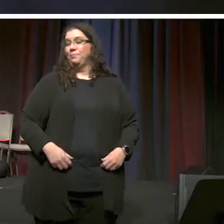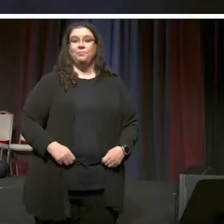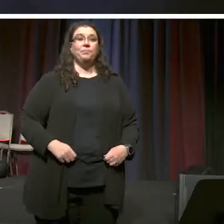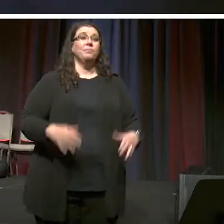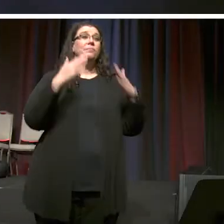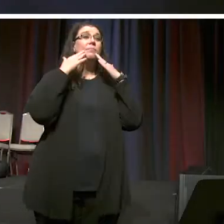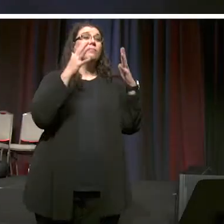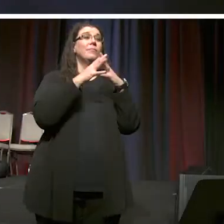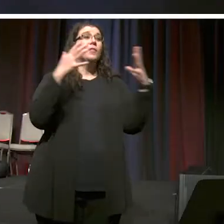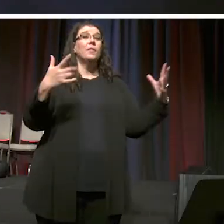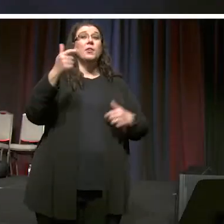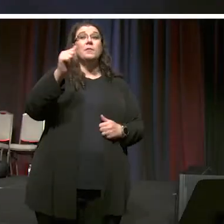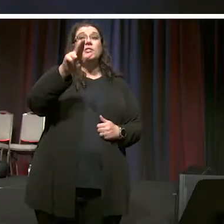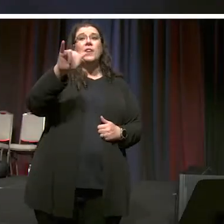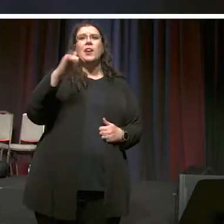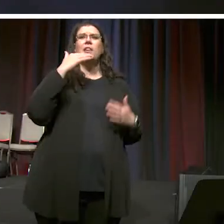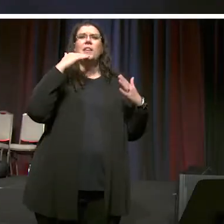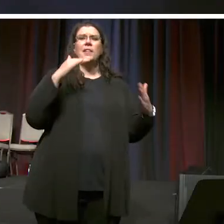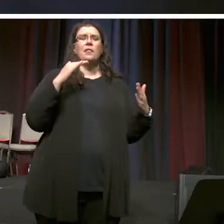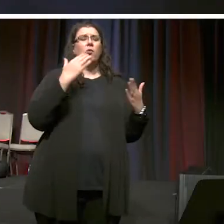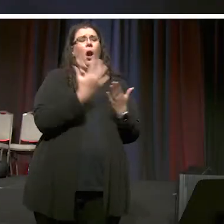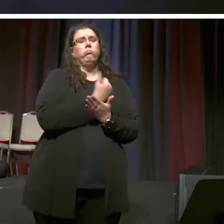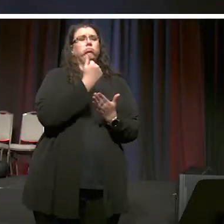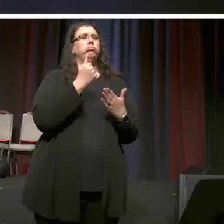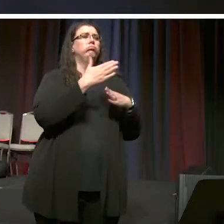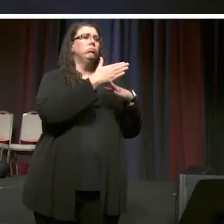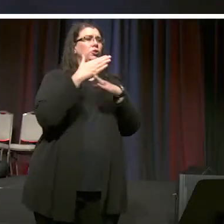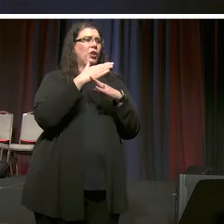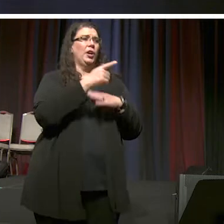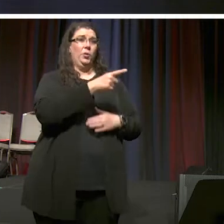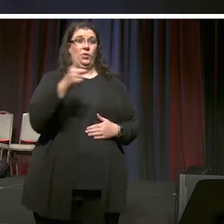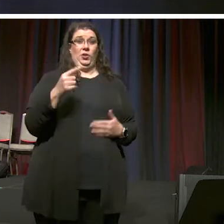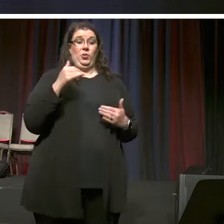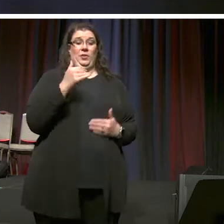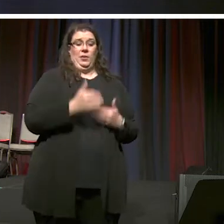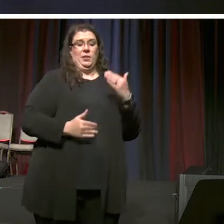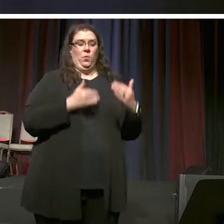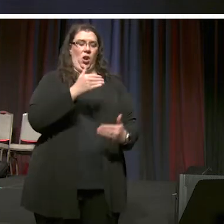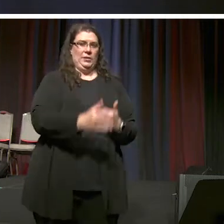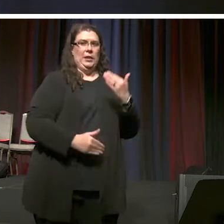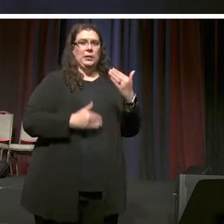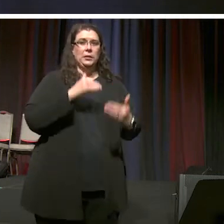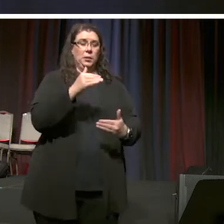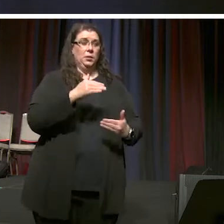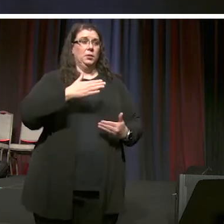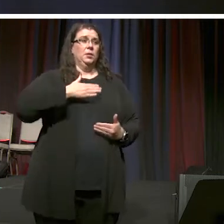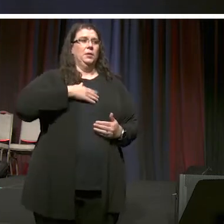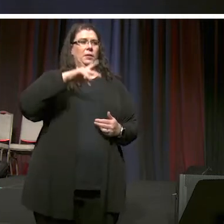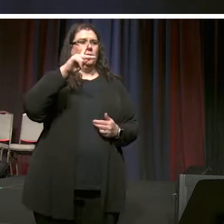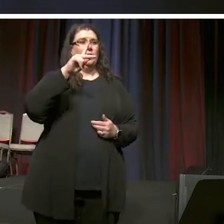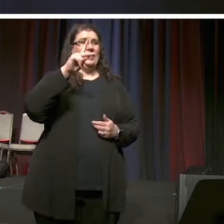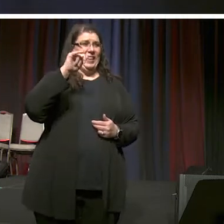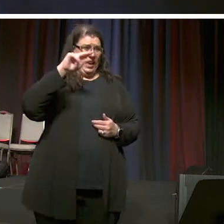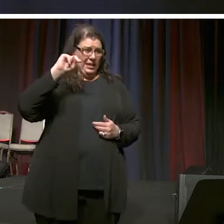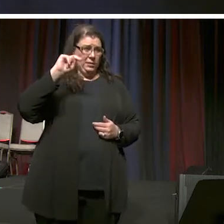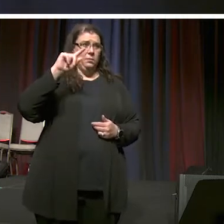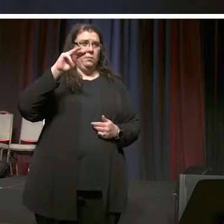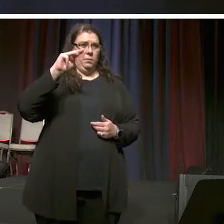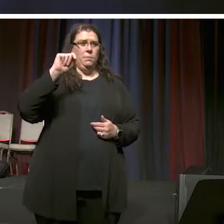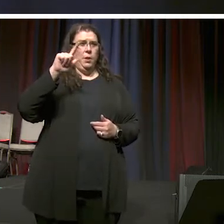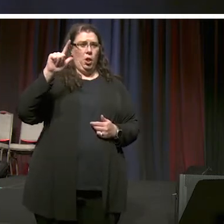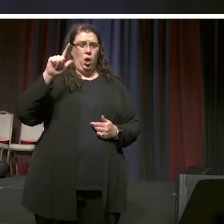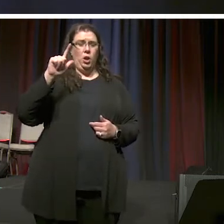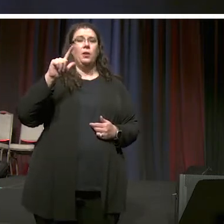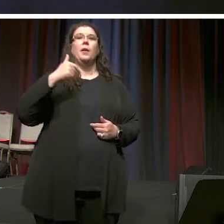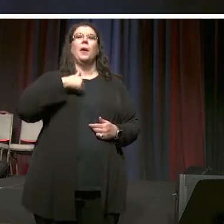Thank you very much, Gary, and thank you for the opportunity of sharing with you in this process. I'm Kent Millard. I was a pastor at St.